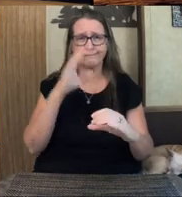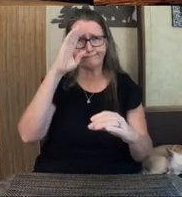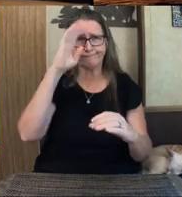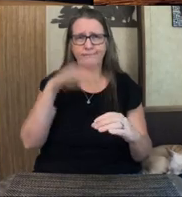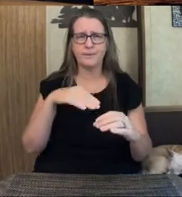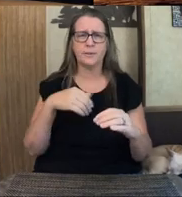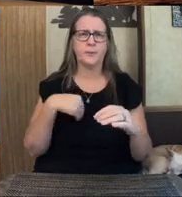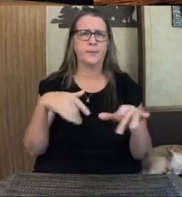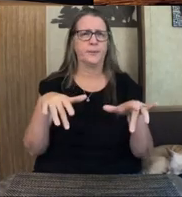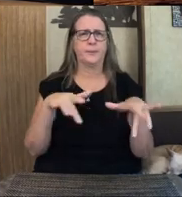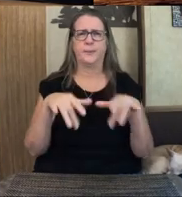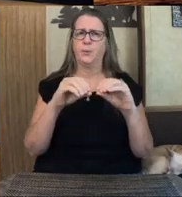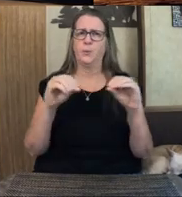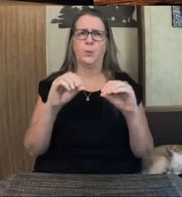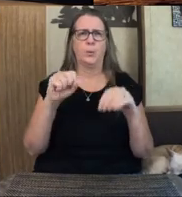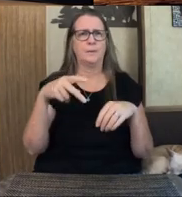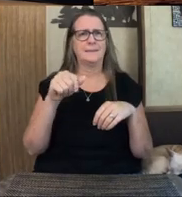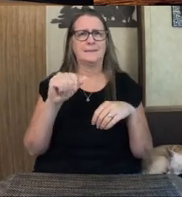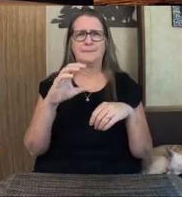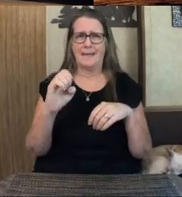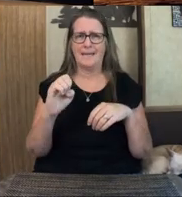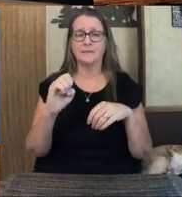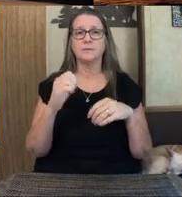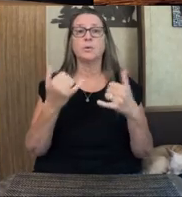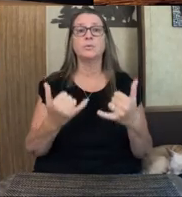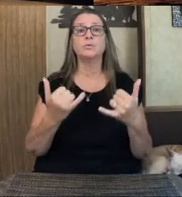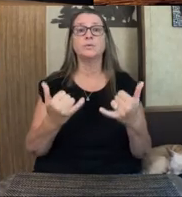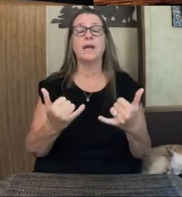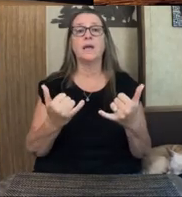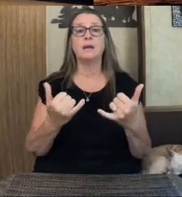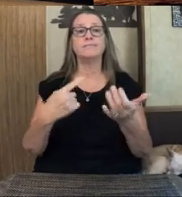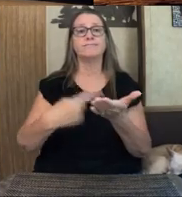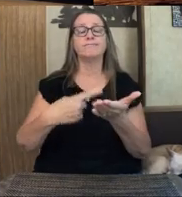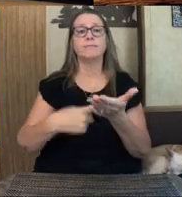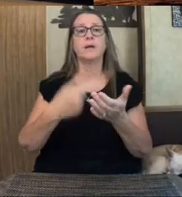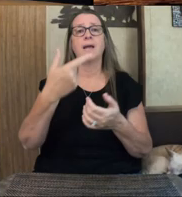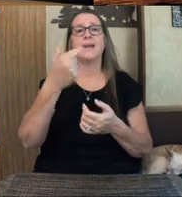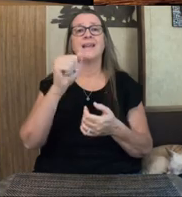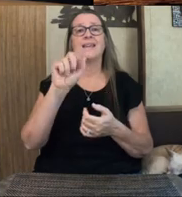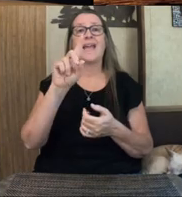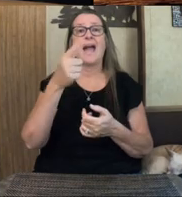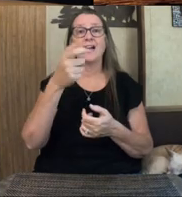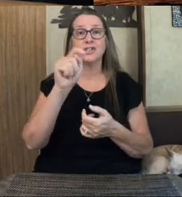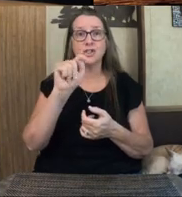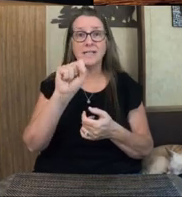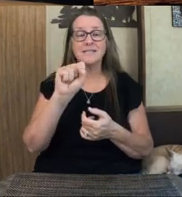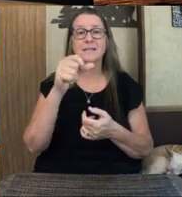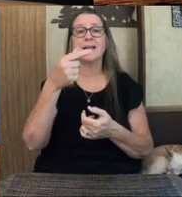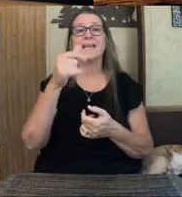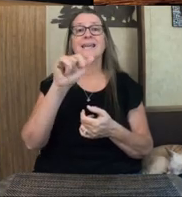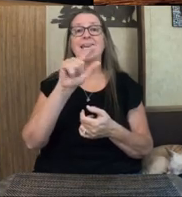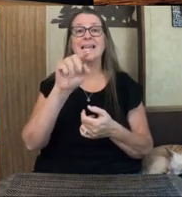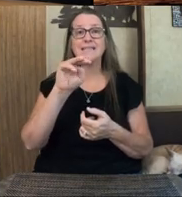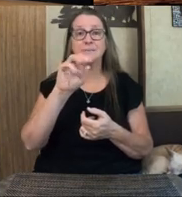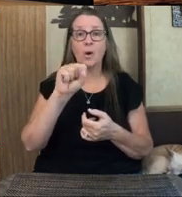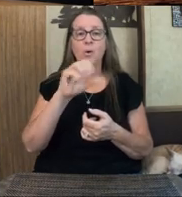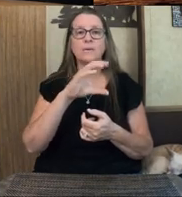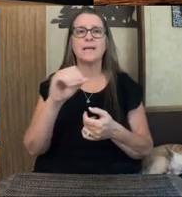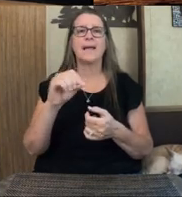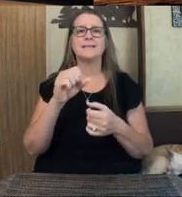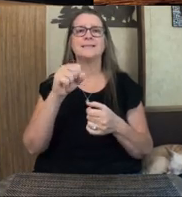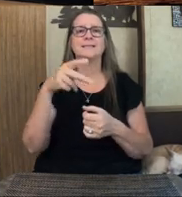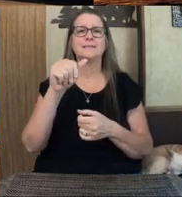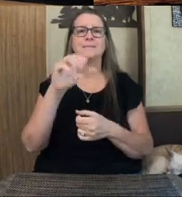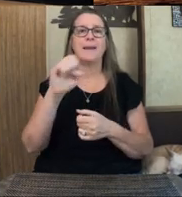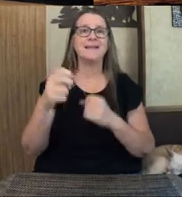trailer, you've seen that we have no counter space. So today we're going to talk about gadgets and gizmos and space savers in the